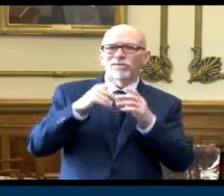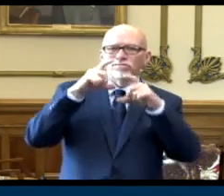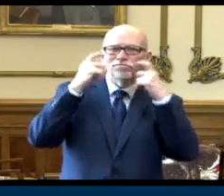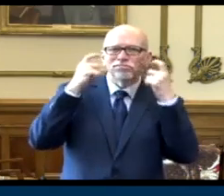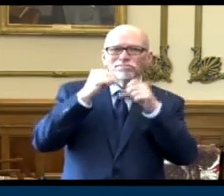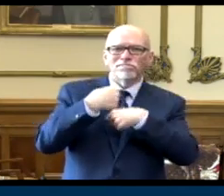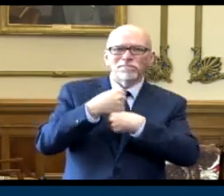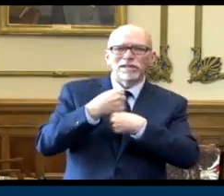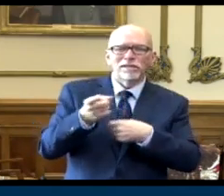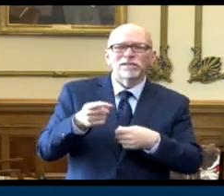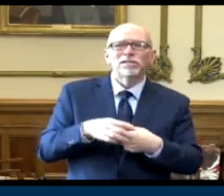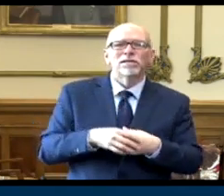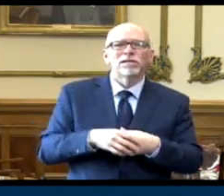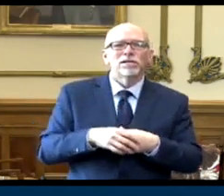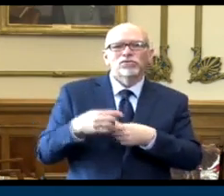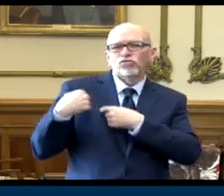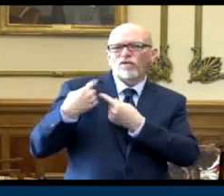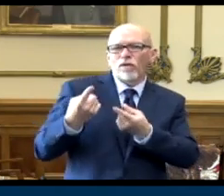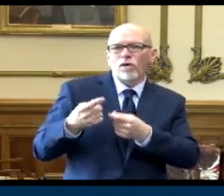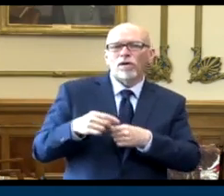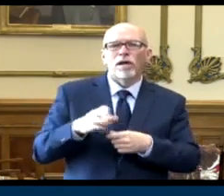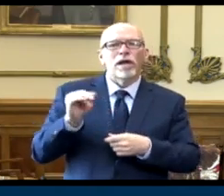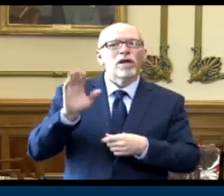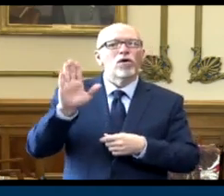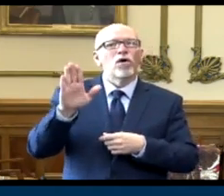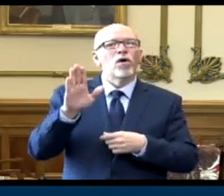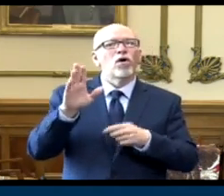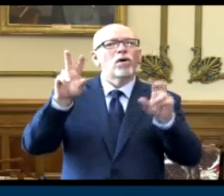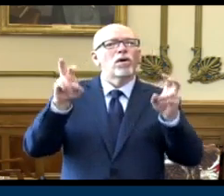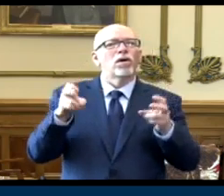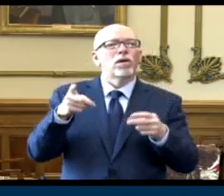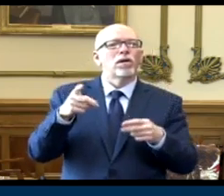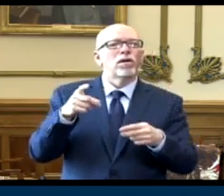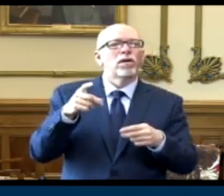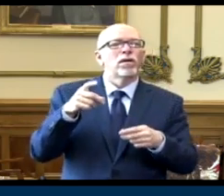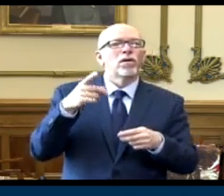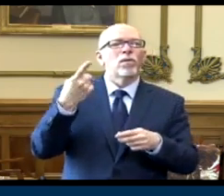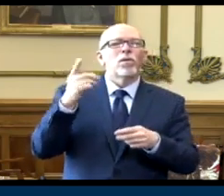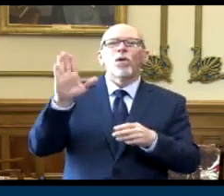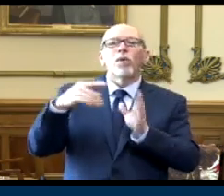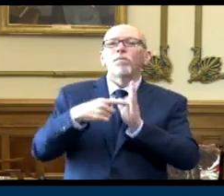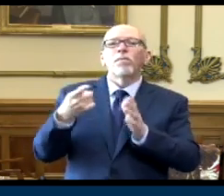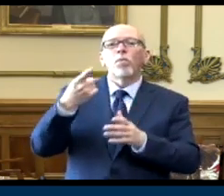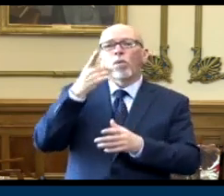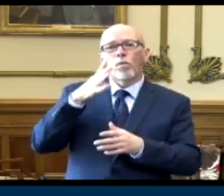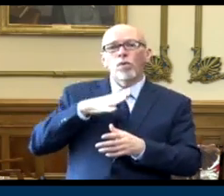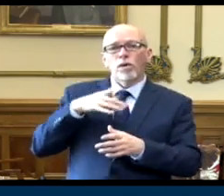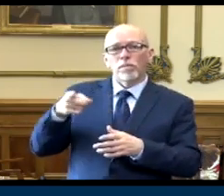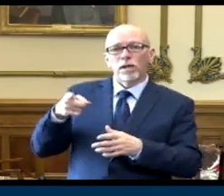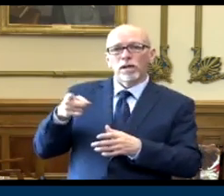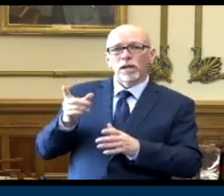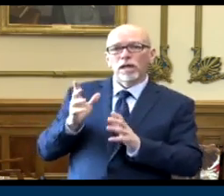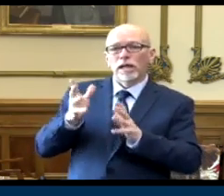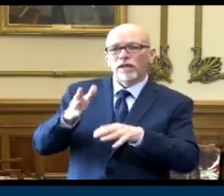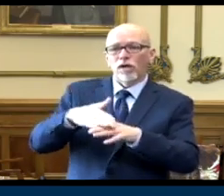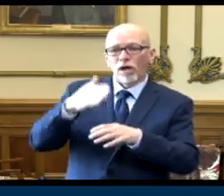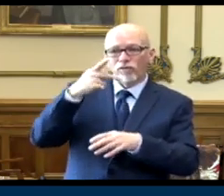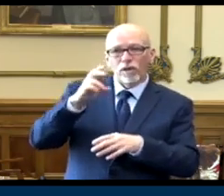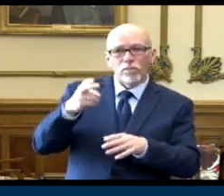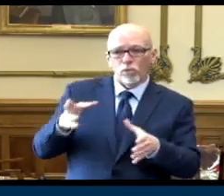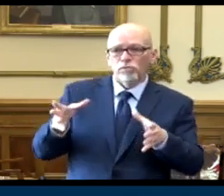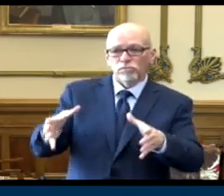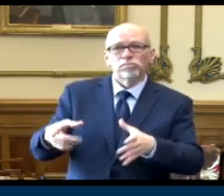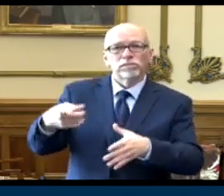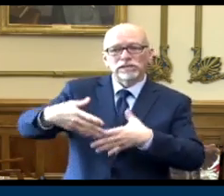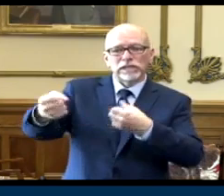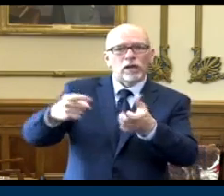or masks to date. And their model is one lady leaves them out on the front porch, and then you take what you need. Wow. And that's awesome. It. And